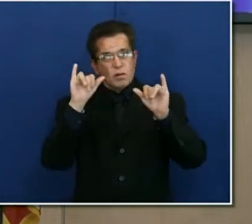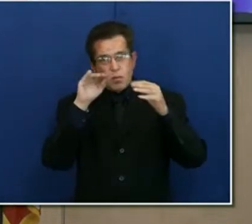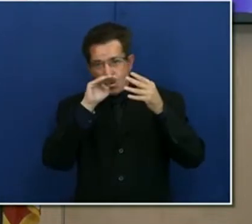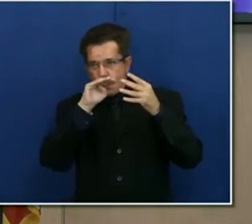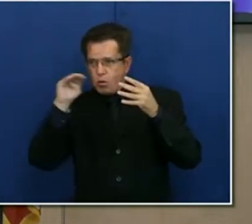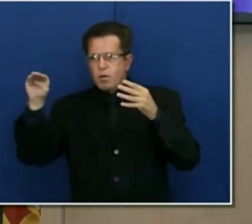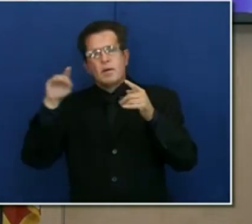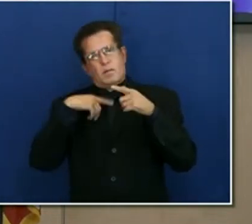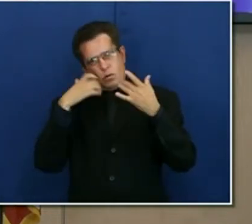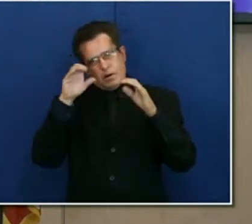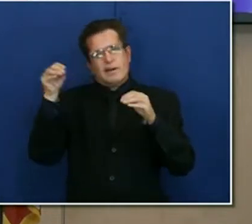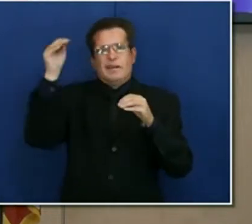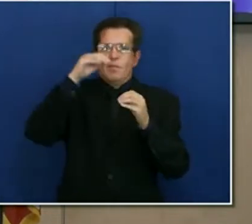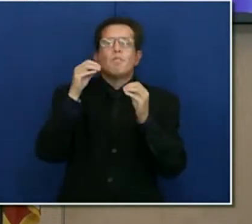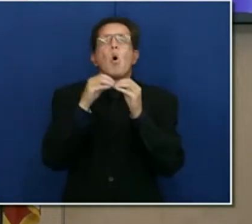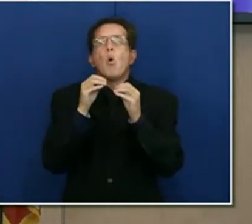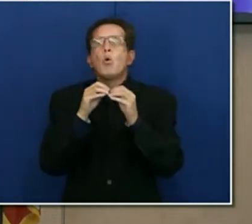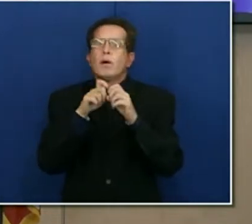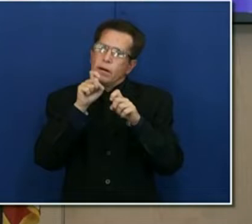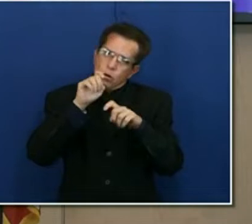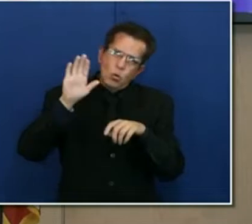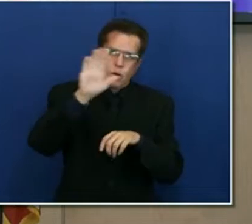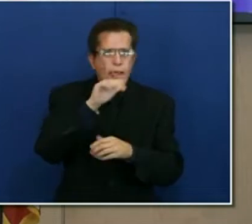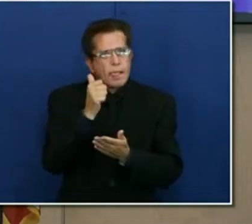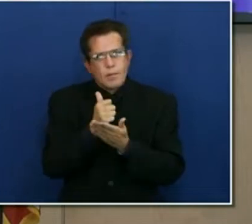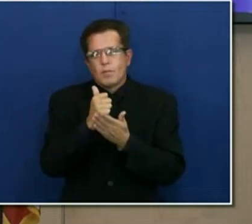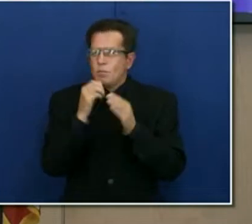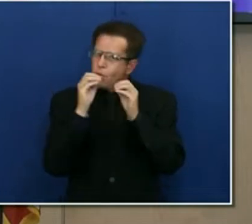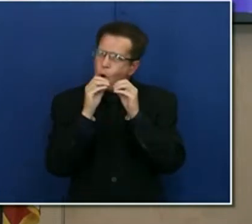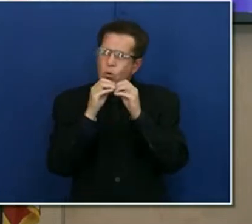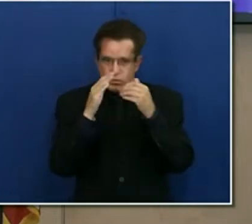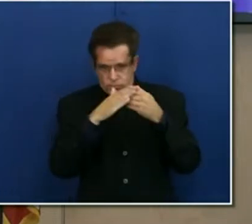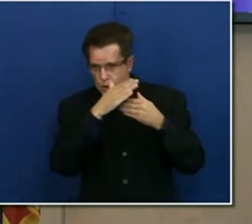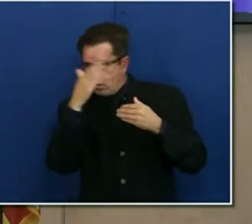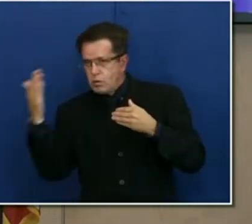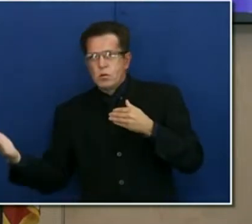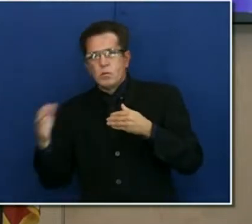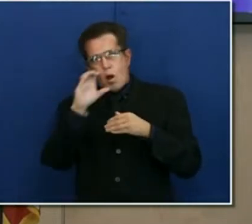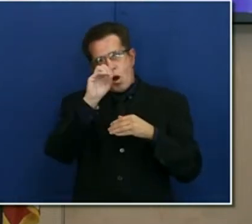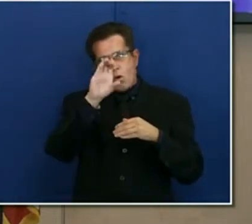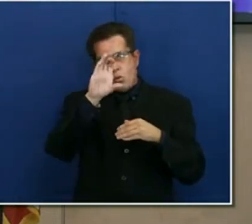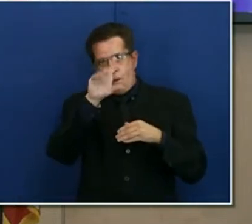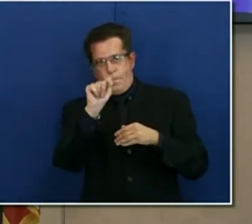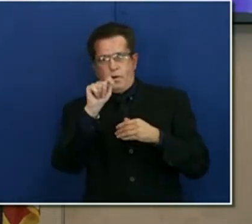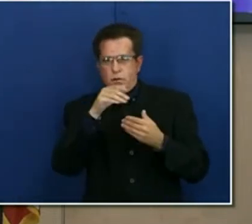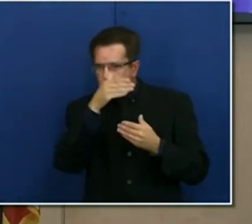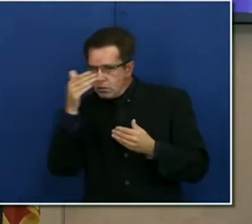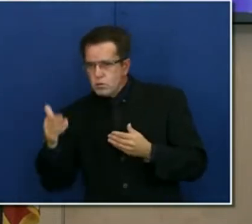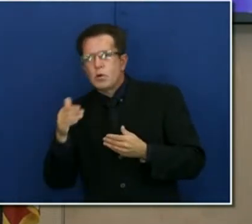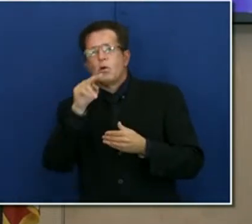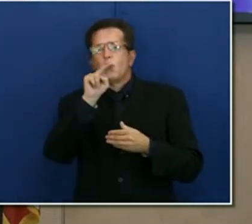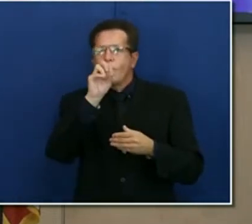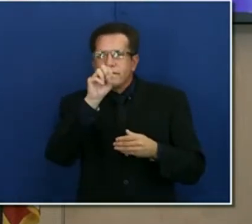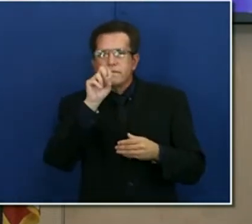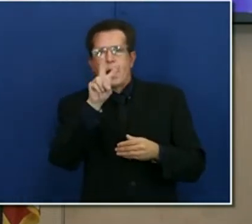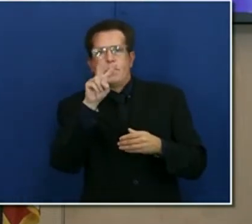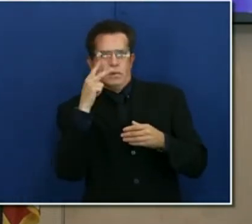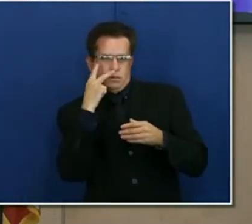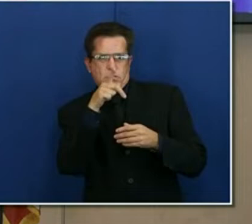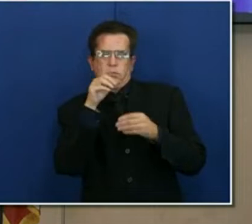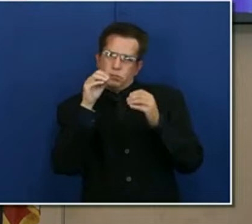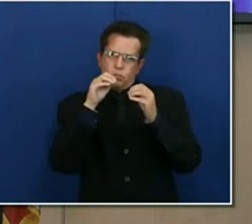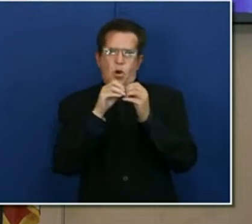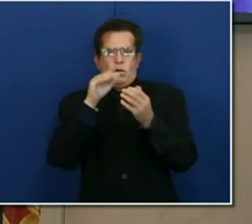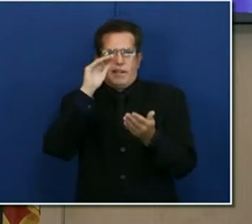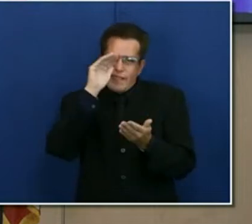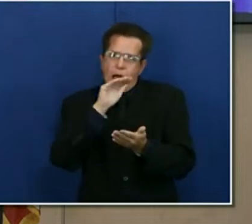want to redouble our efforts as we continue through October and prepare to head into November to see those case counts